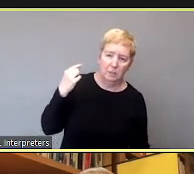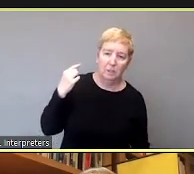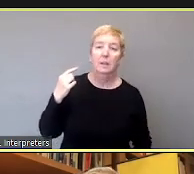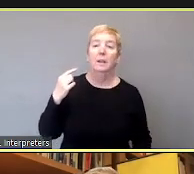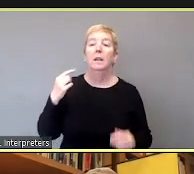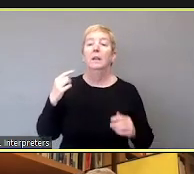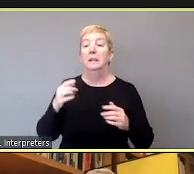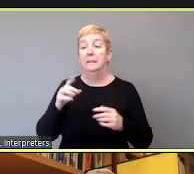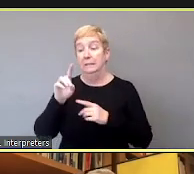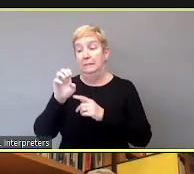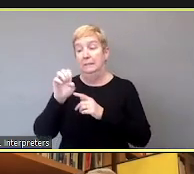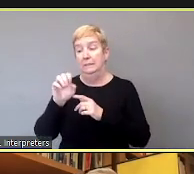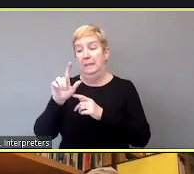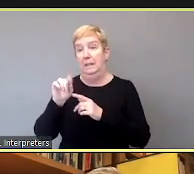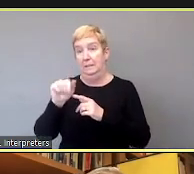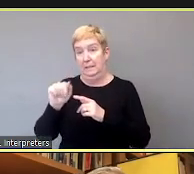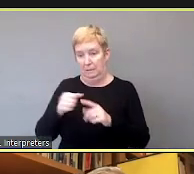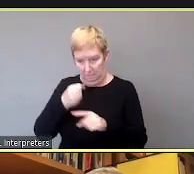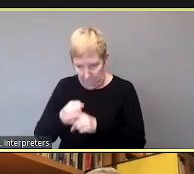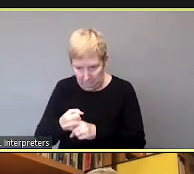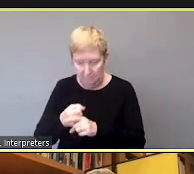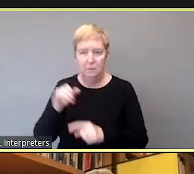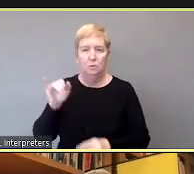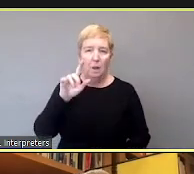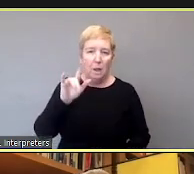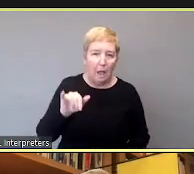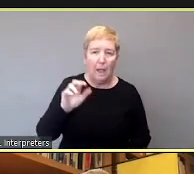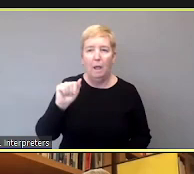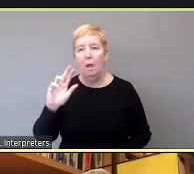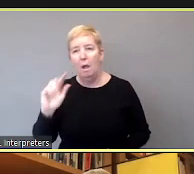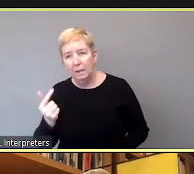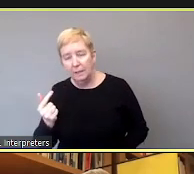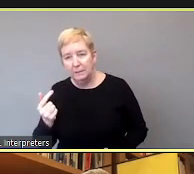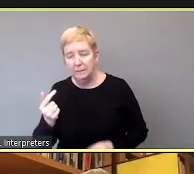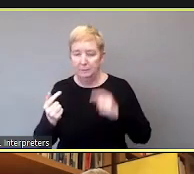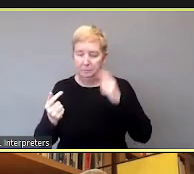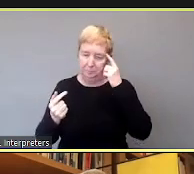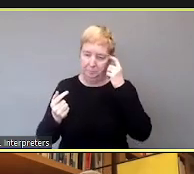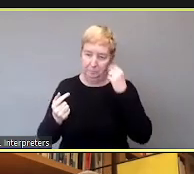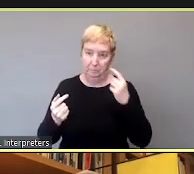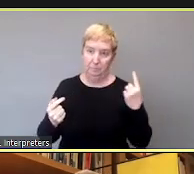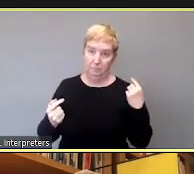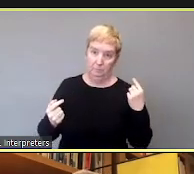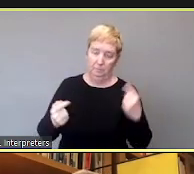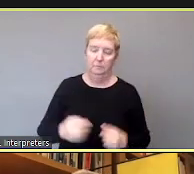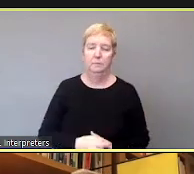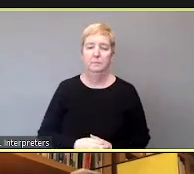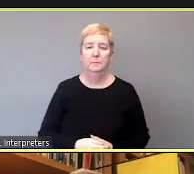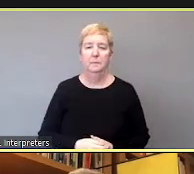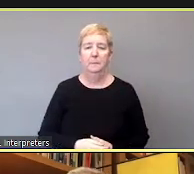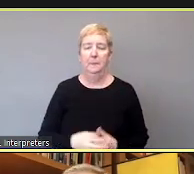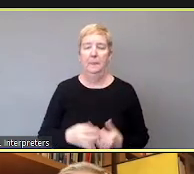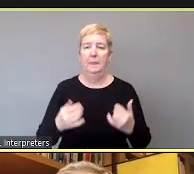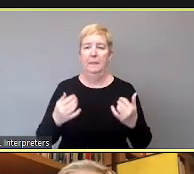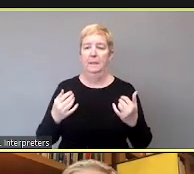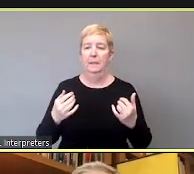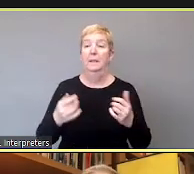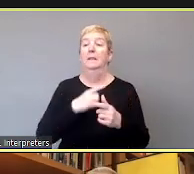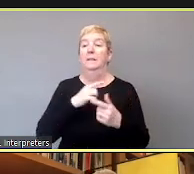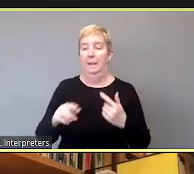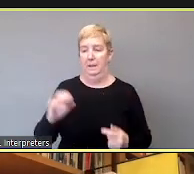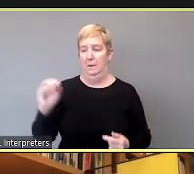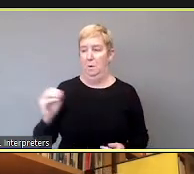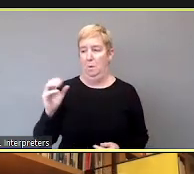Delta hit New Mexico, July, August of last year. And then we saw